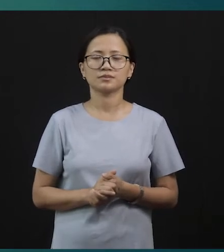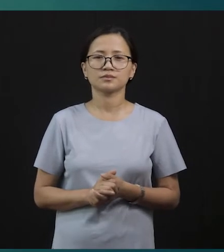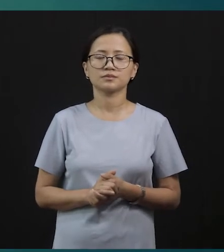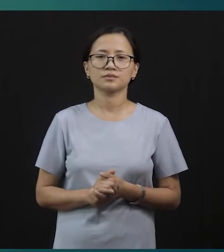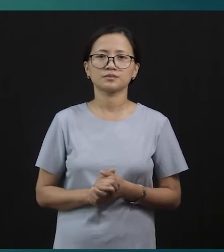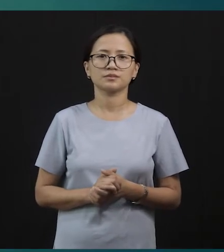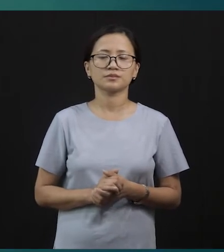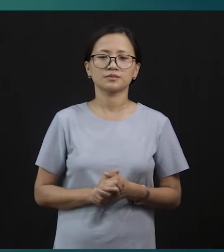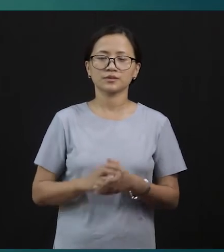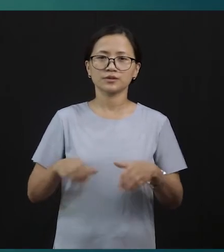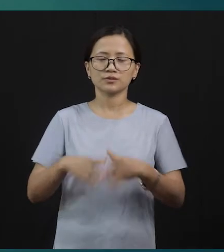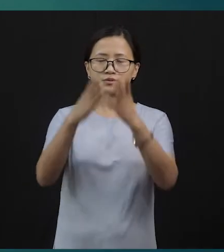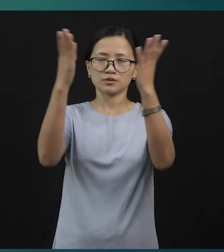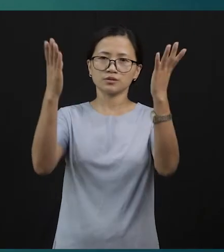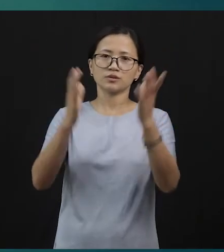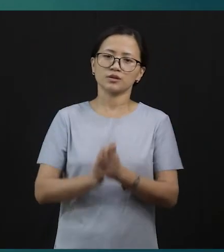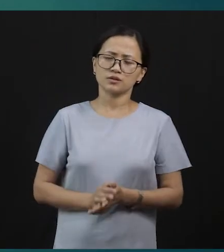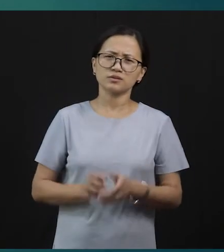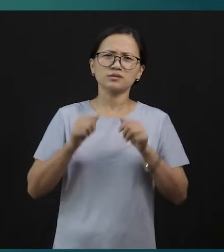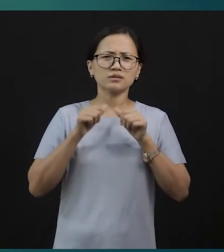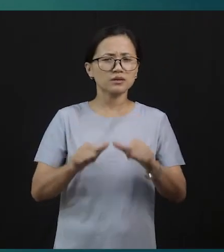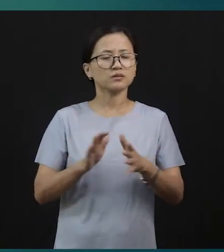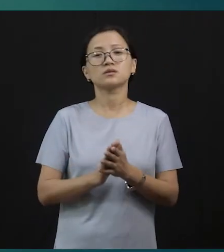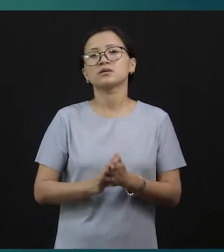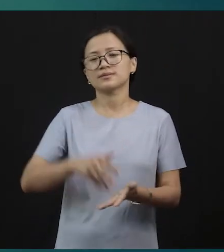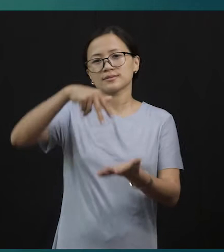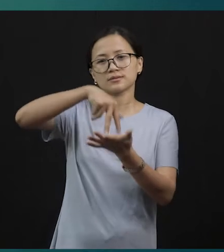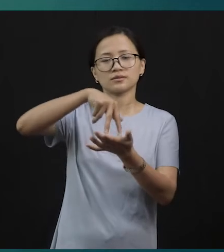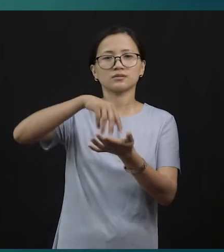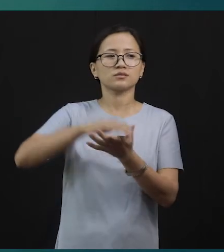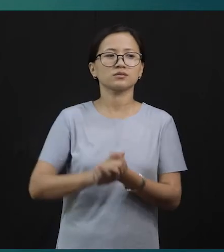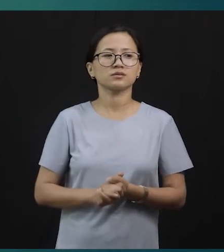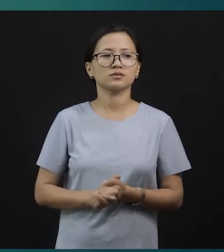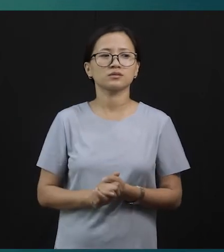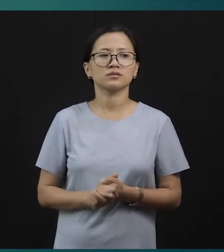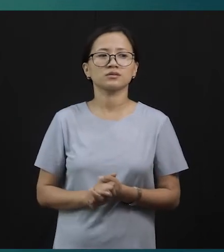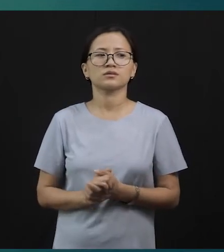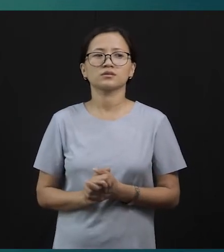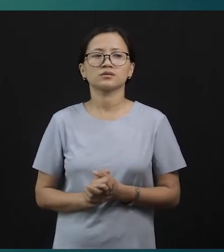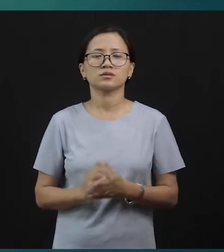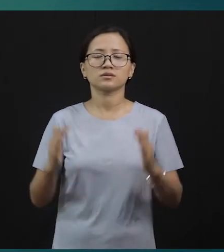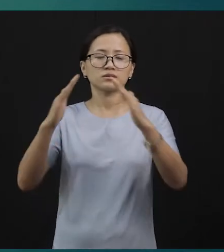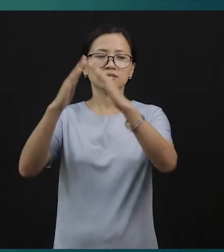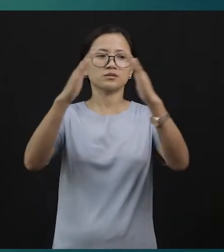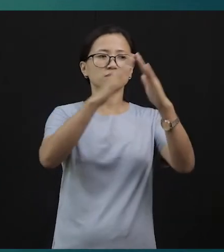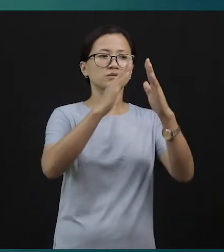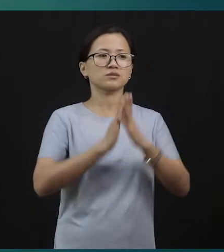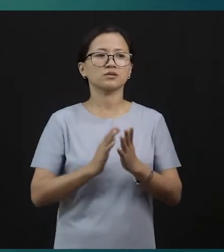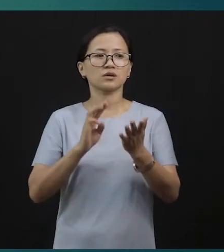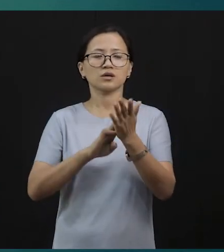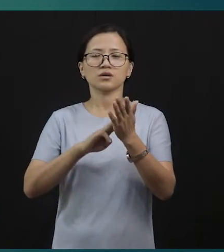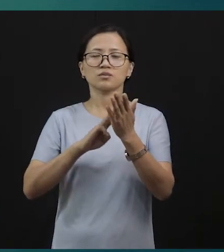the tree still stands in the town of Mossel Bay, okay? You can look at this. The tree still stands in the town of Mossel